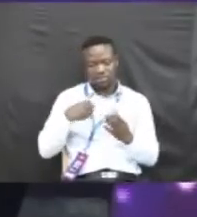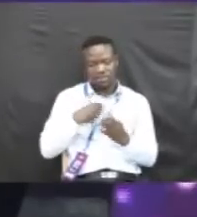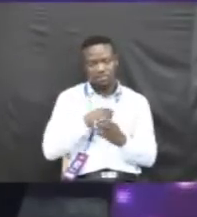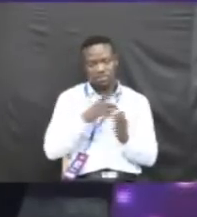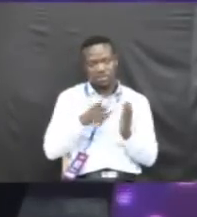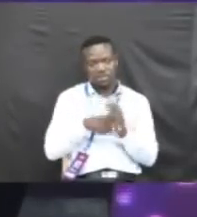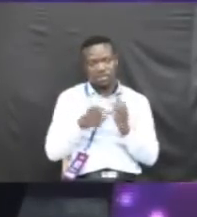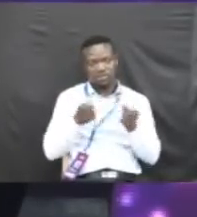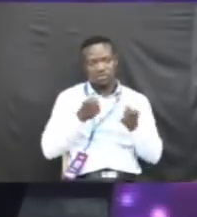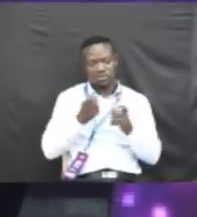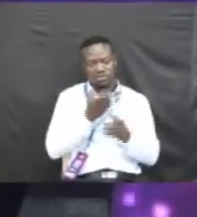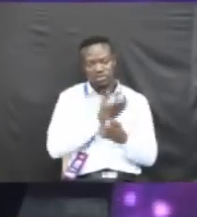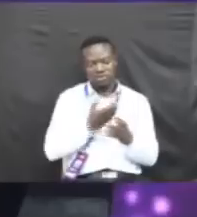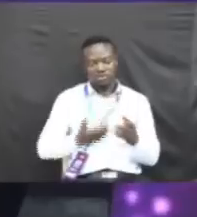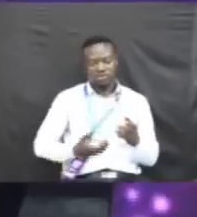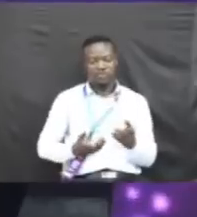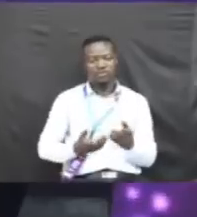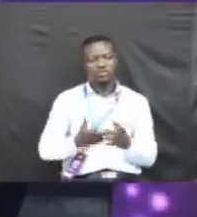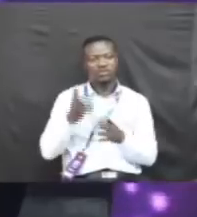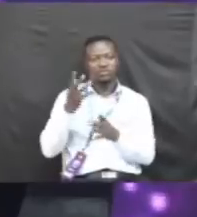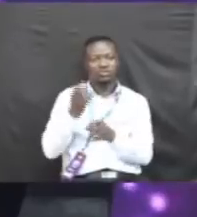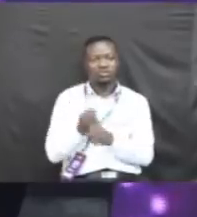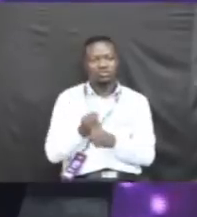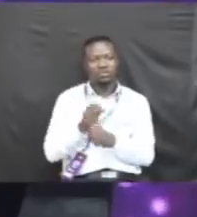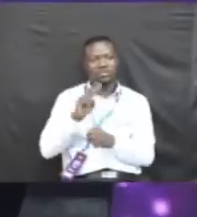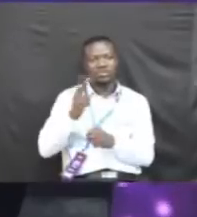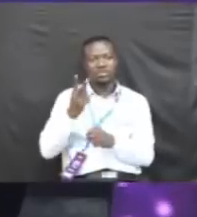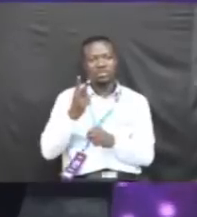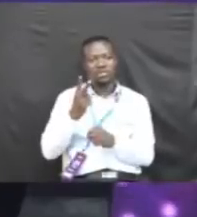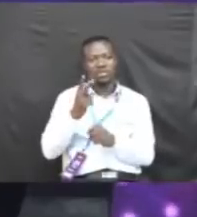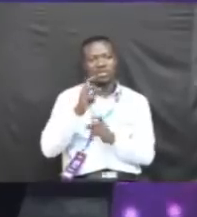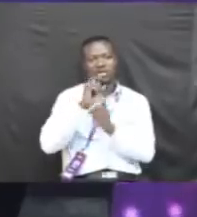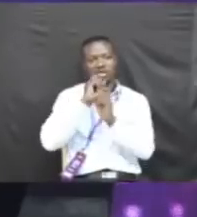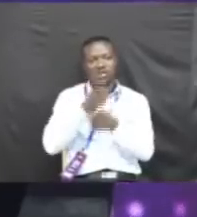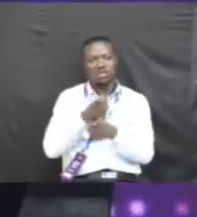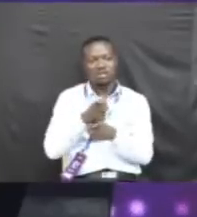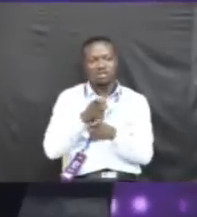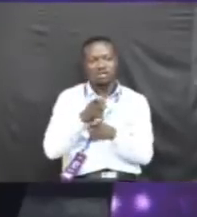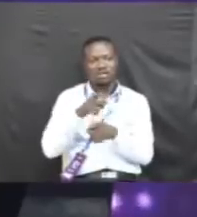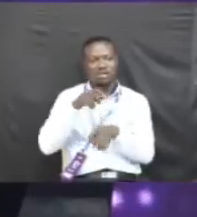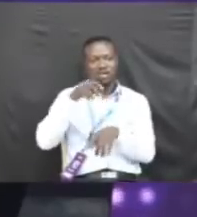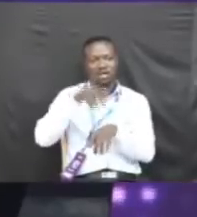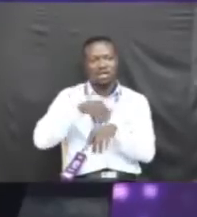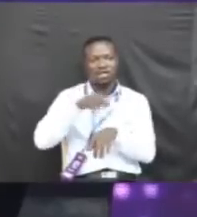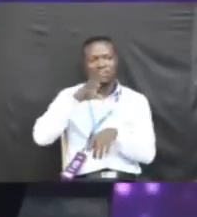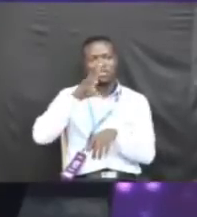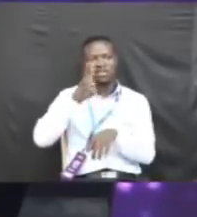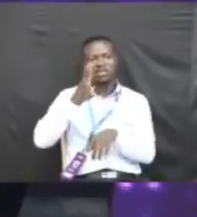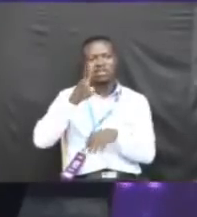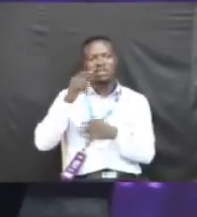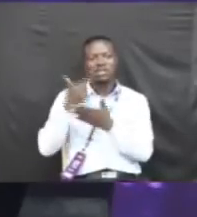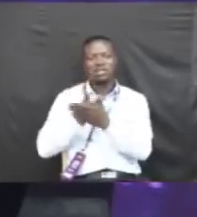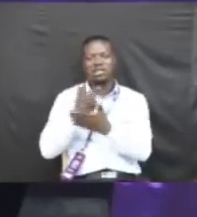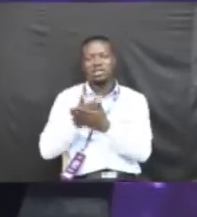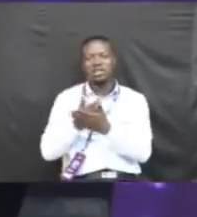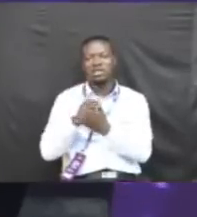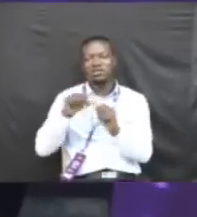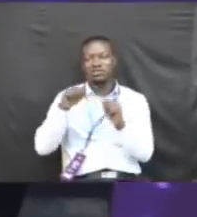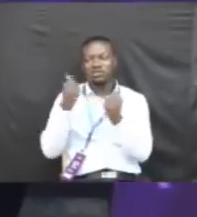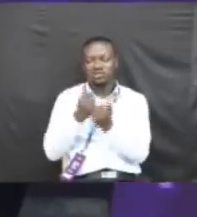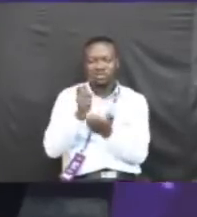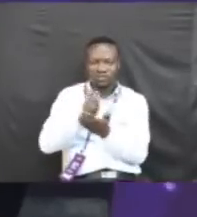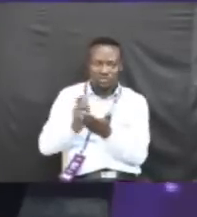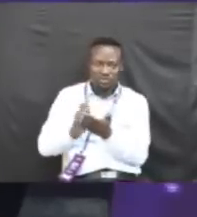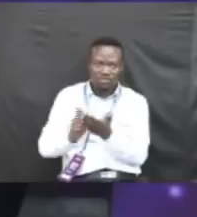tensy ministry received the second prize at the South Ghana Association of Writers Literary